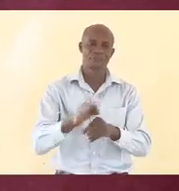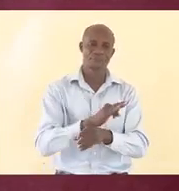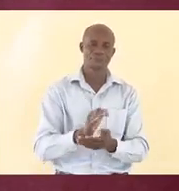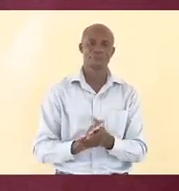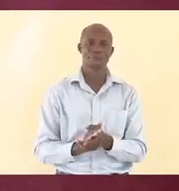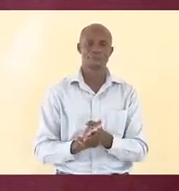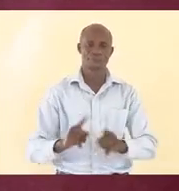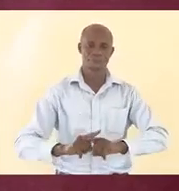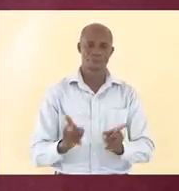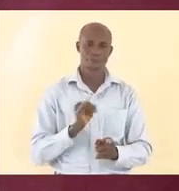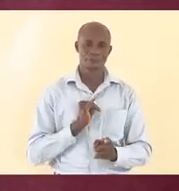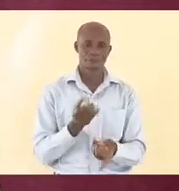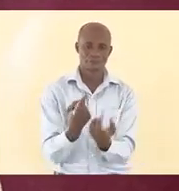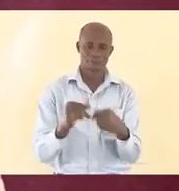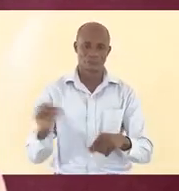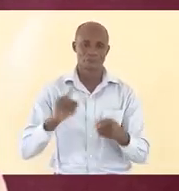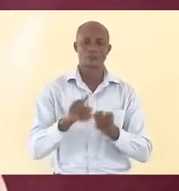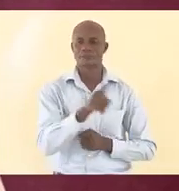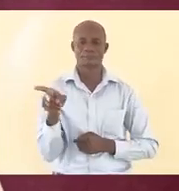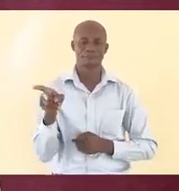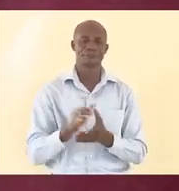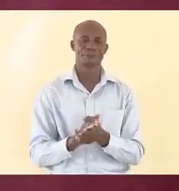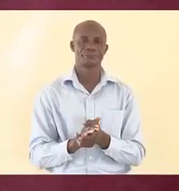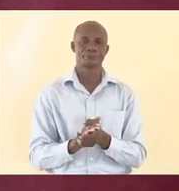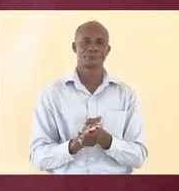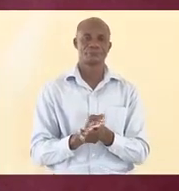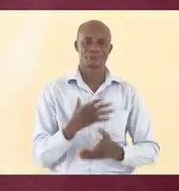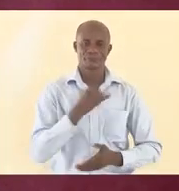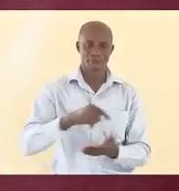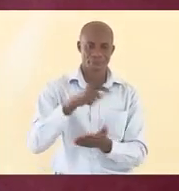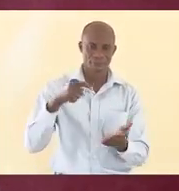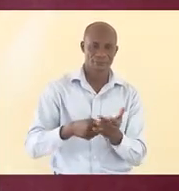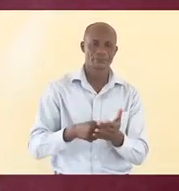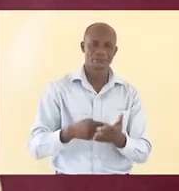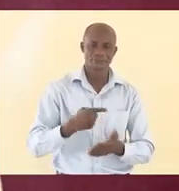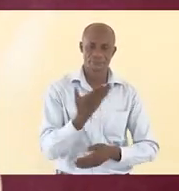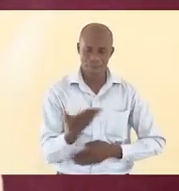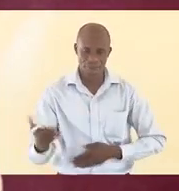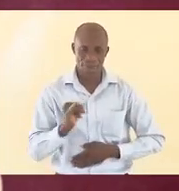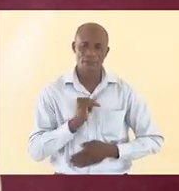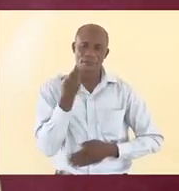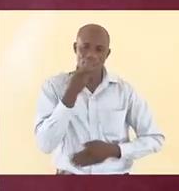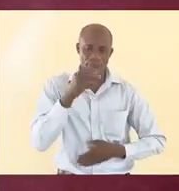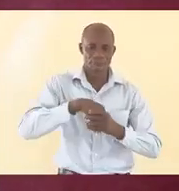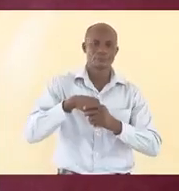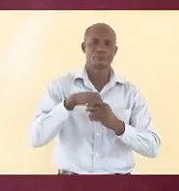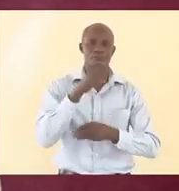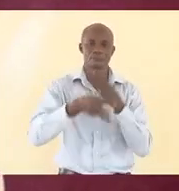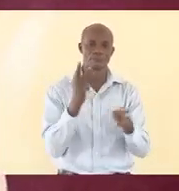fulfilled. But now I am coming to you, and these things I speak in the